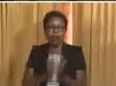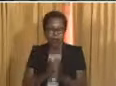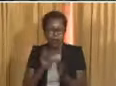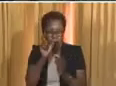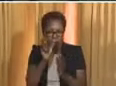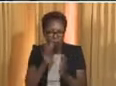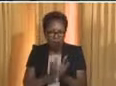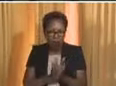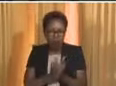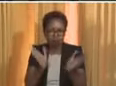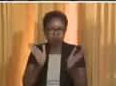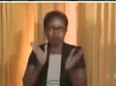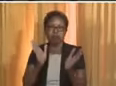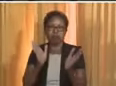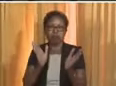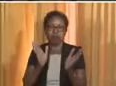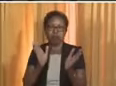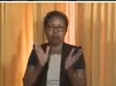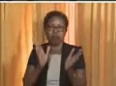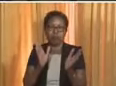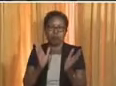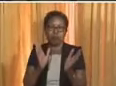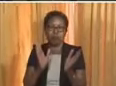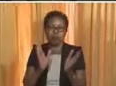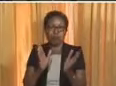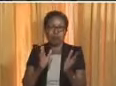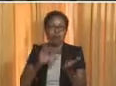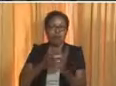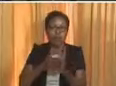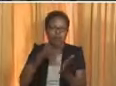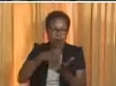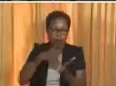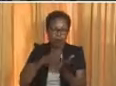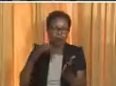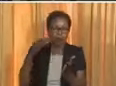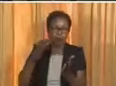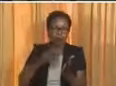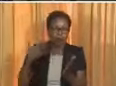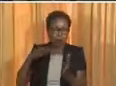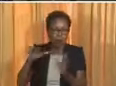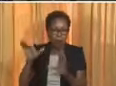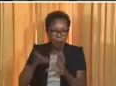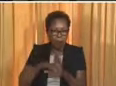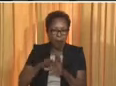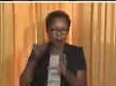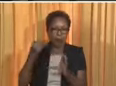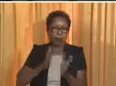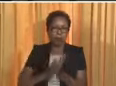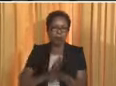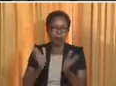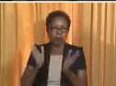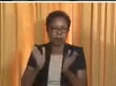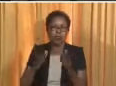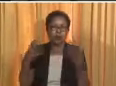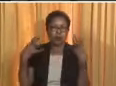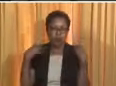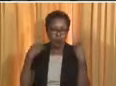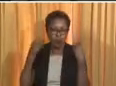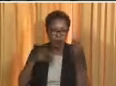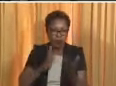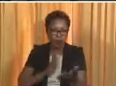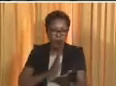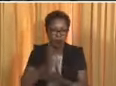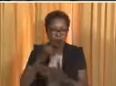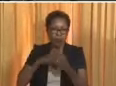defines the characteristics of a functioning republic. It envisions a system that has responsible citizens who exercise their rights democratically